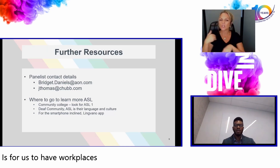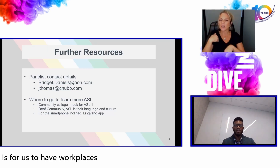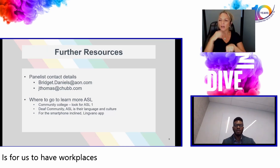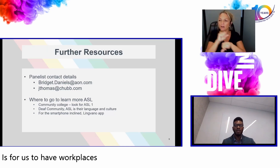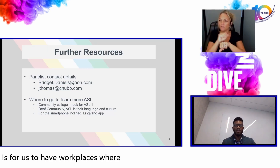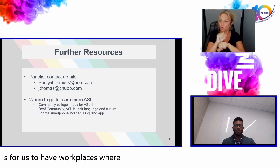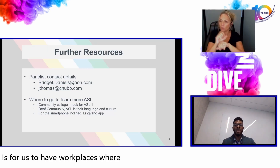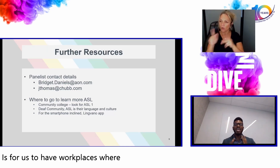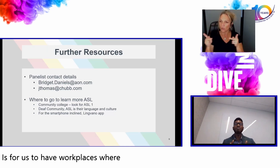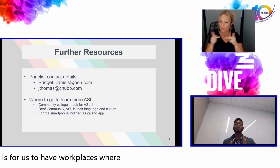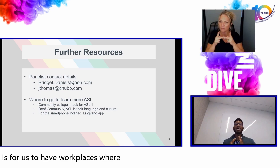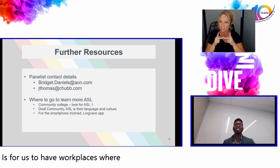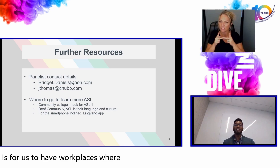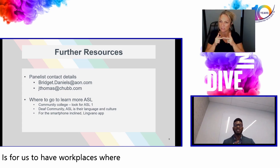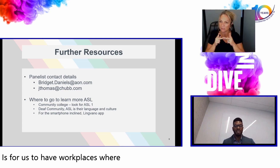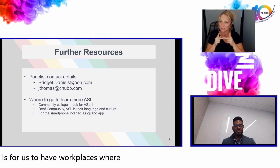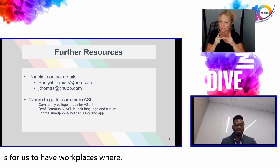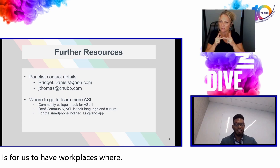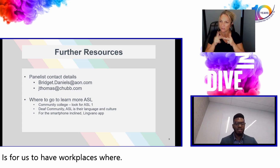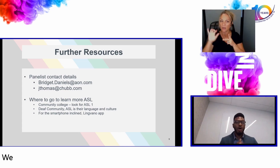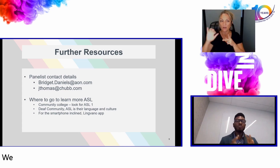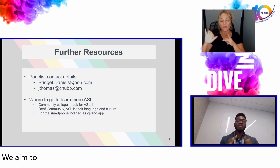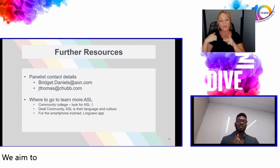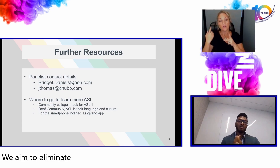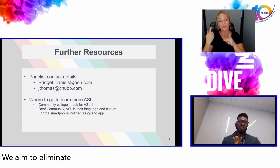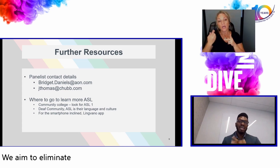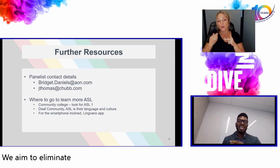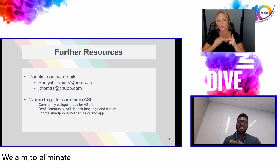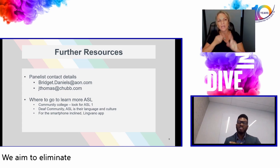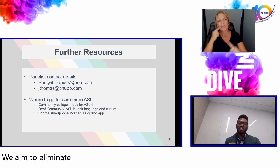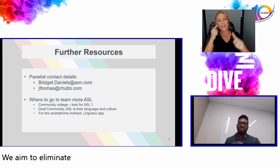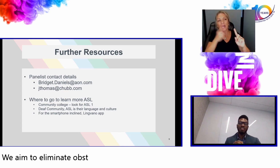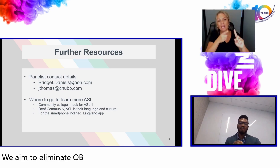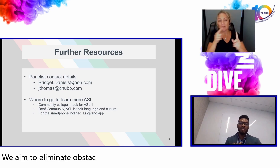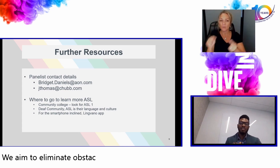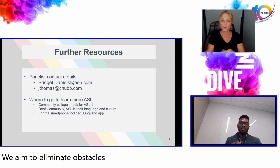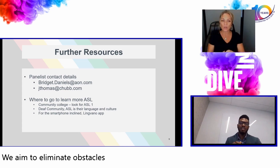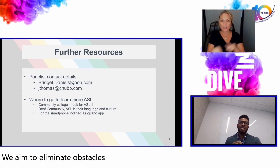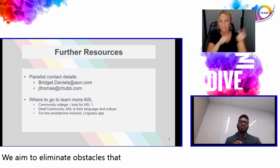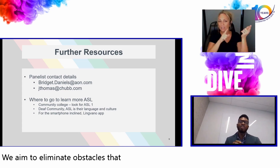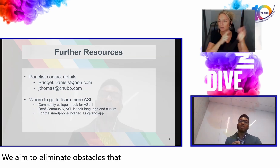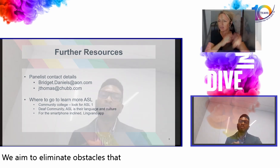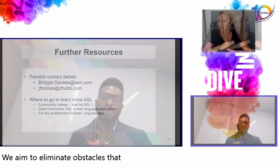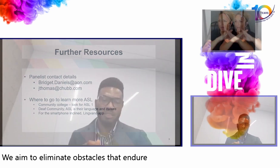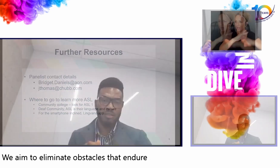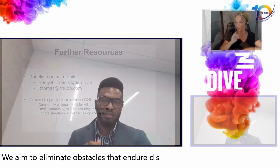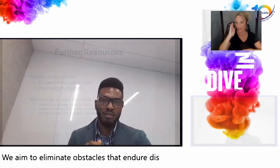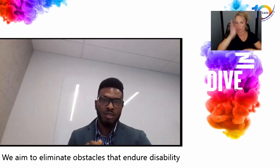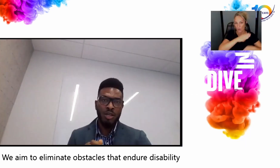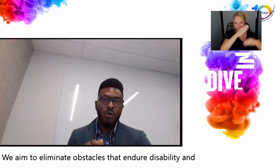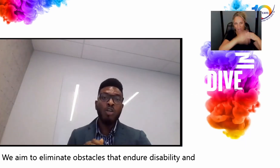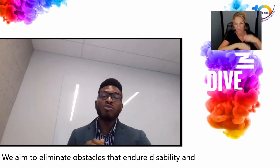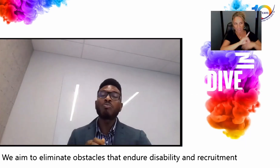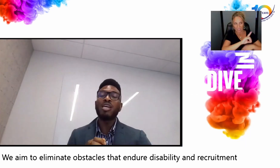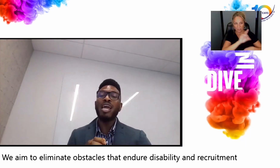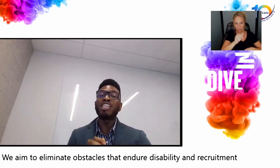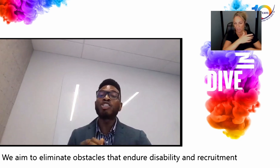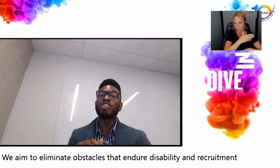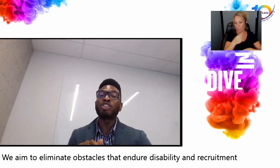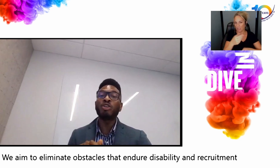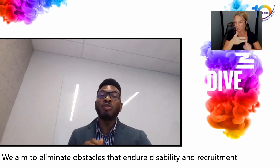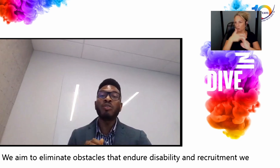where we aim to eliminate obstacles that hinder disability and recruitment. We want